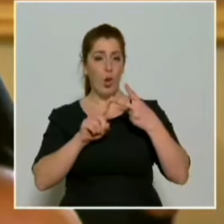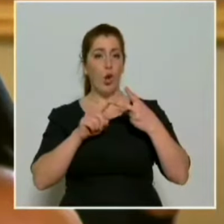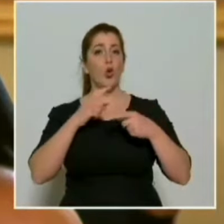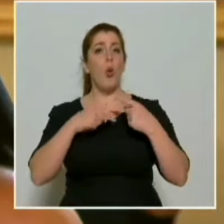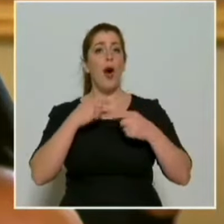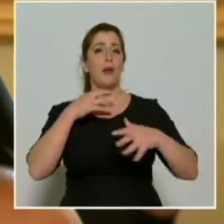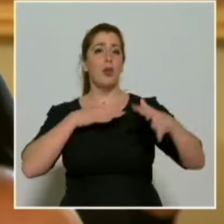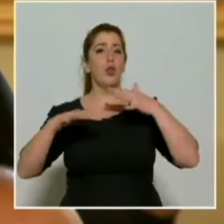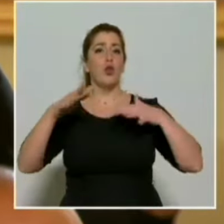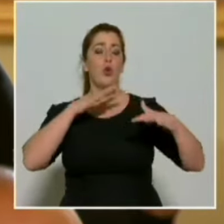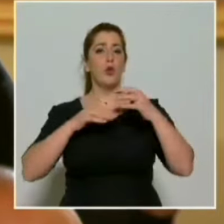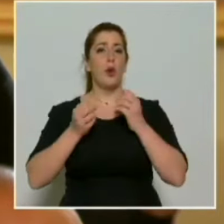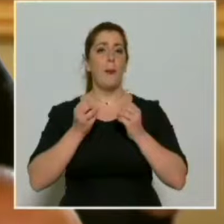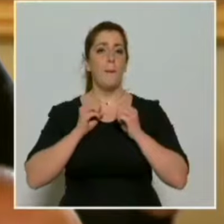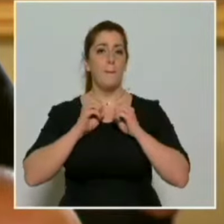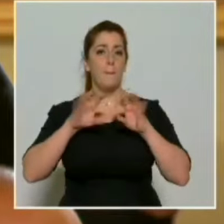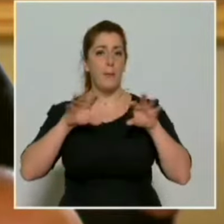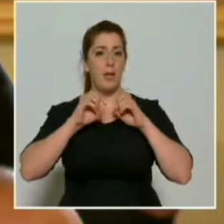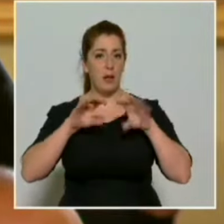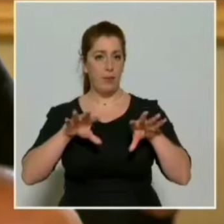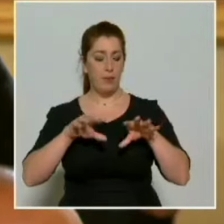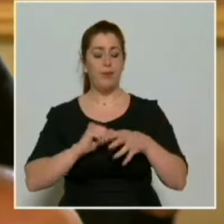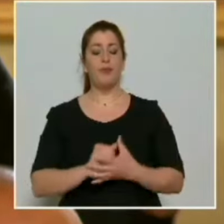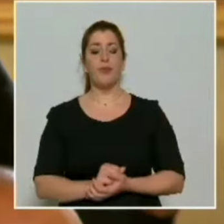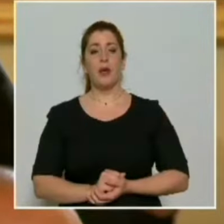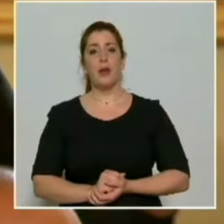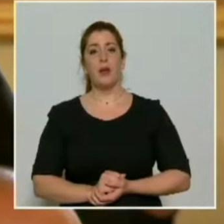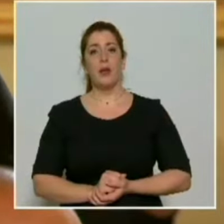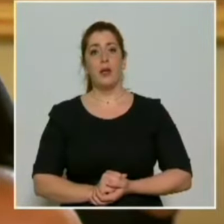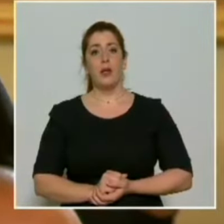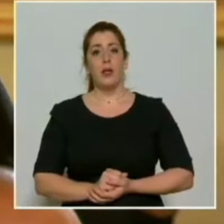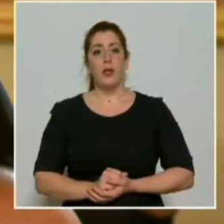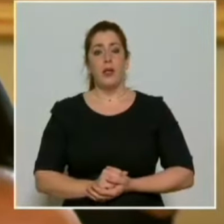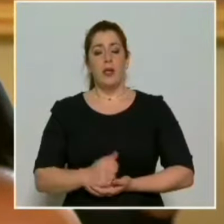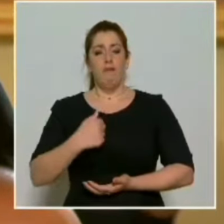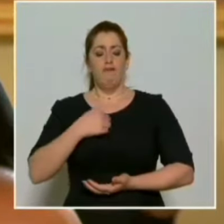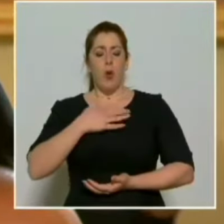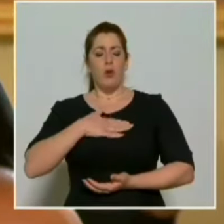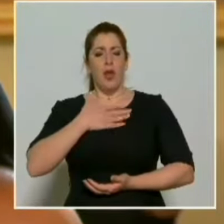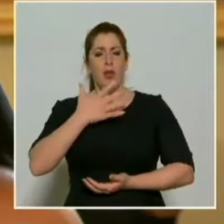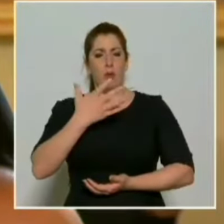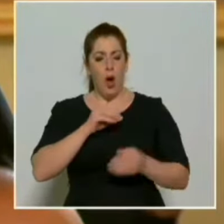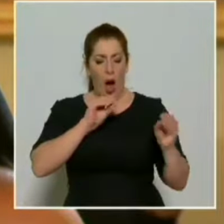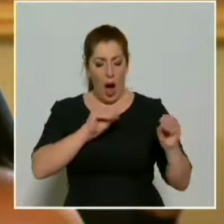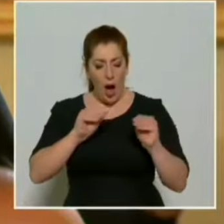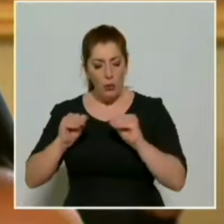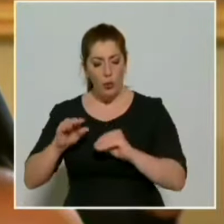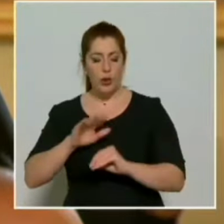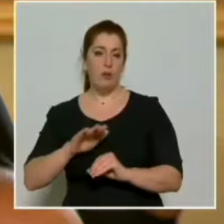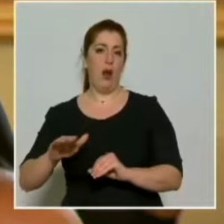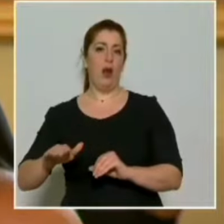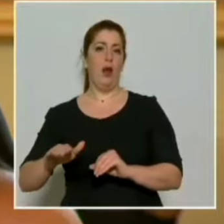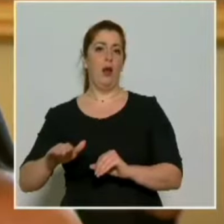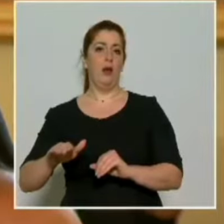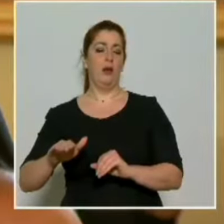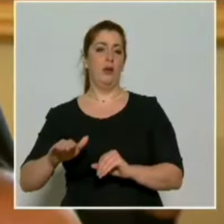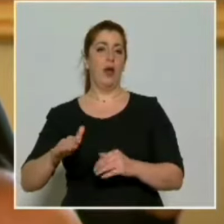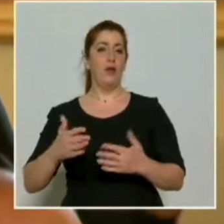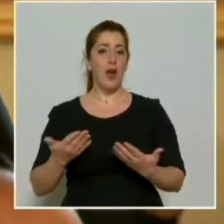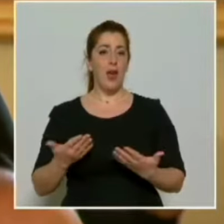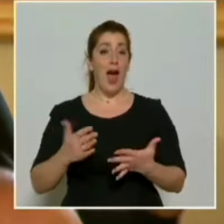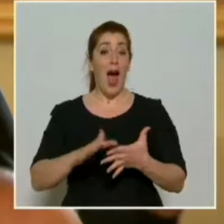li nalmu lit-tfal tagħna għax jien dejjem ngħid li żgħażagħ jew it-tfal tagħna huma l-mexxejja